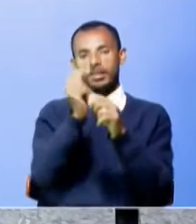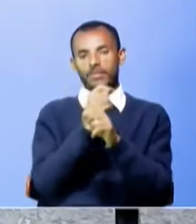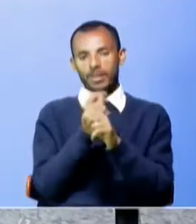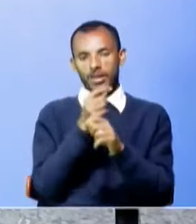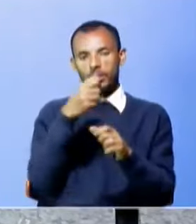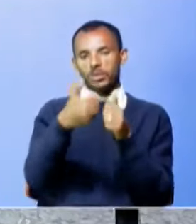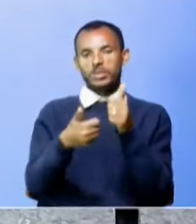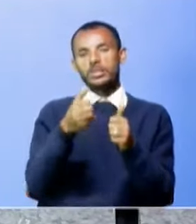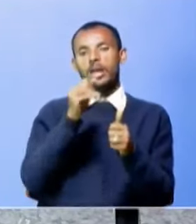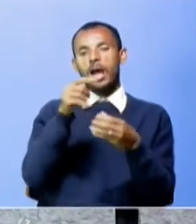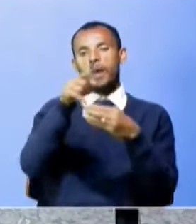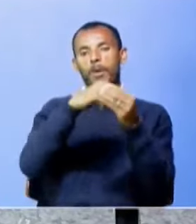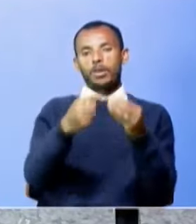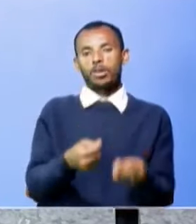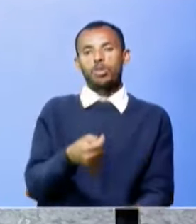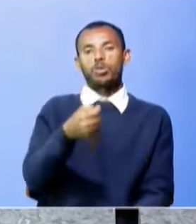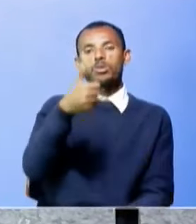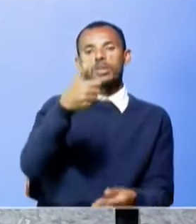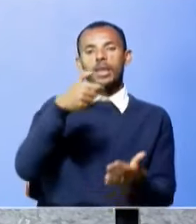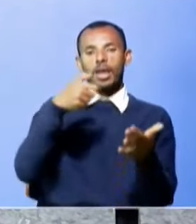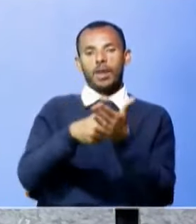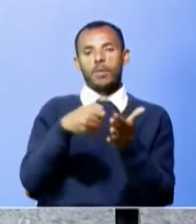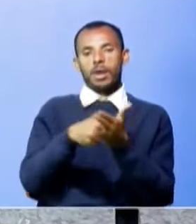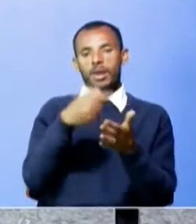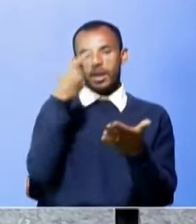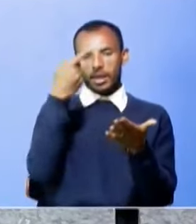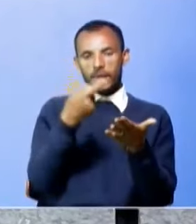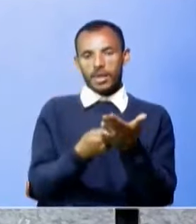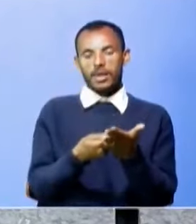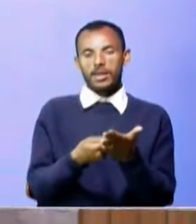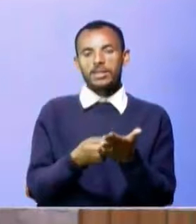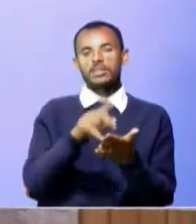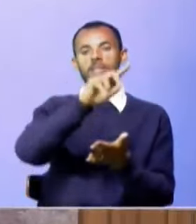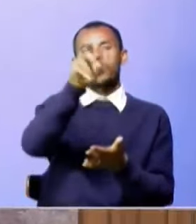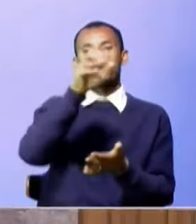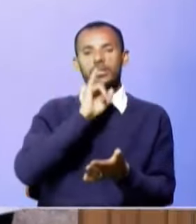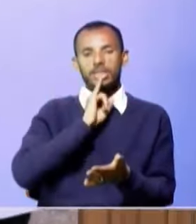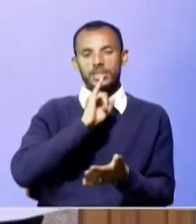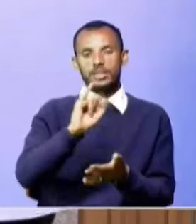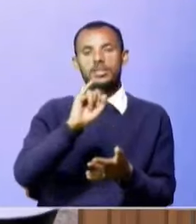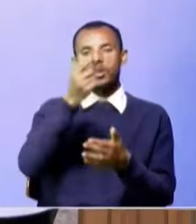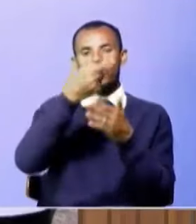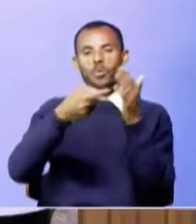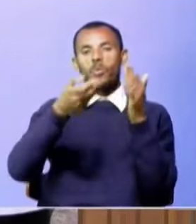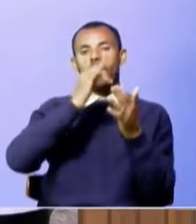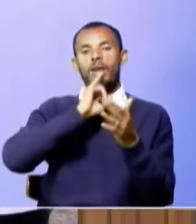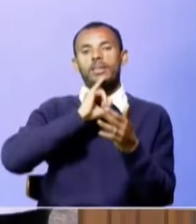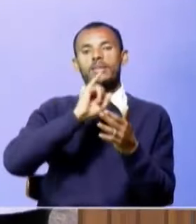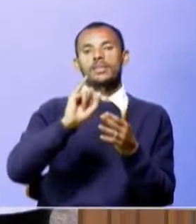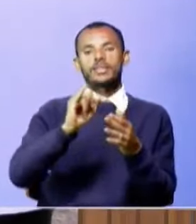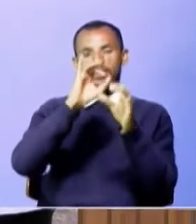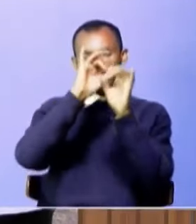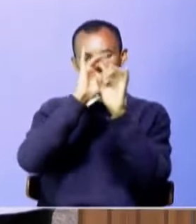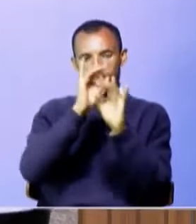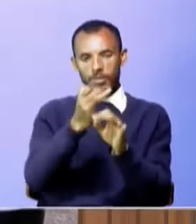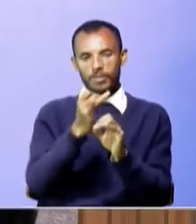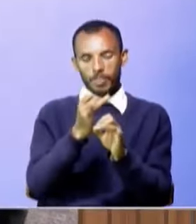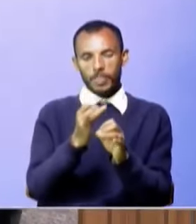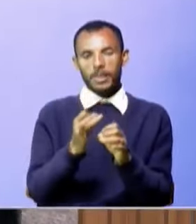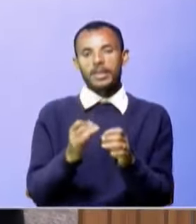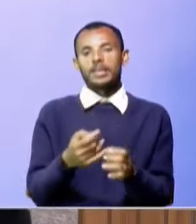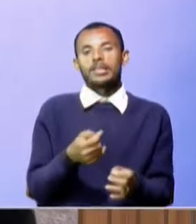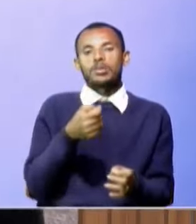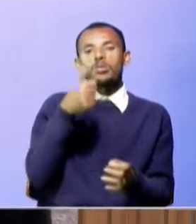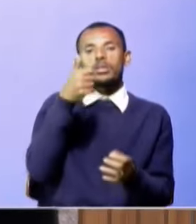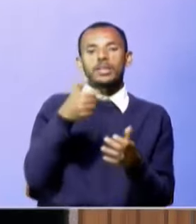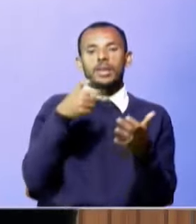which is about tossing a coin. Here, the question is, what is the experiment in tossing